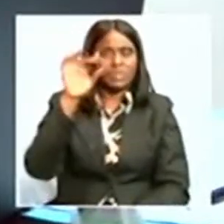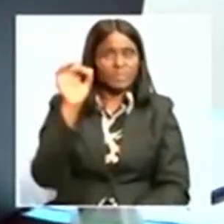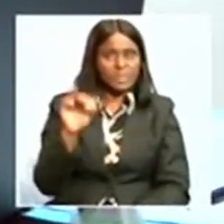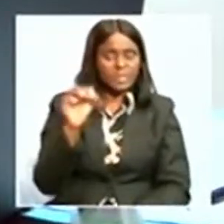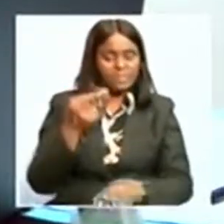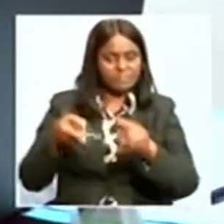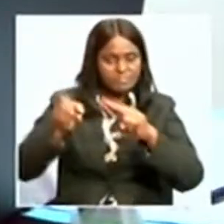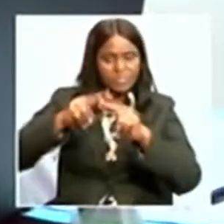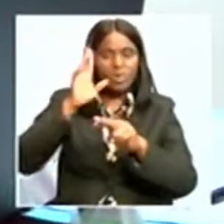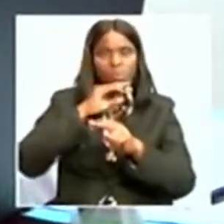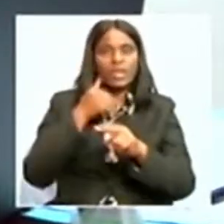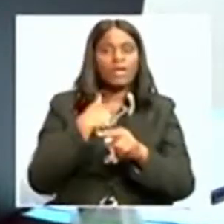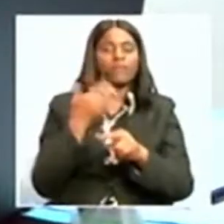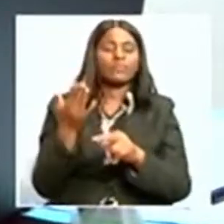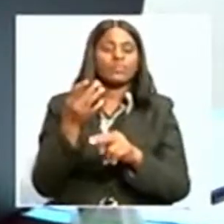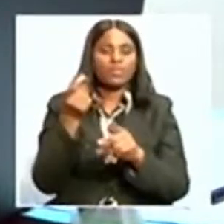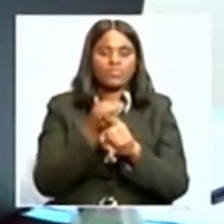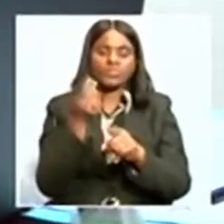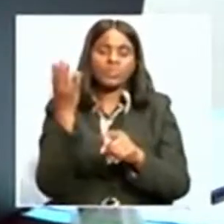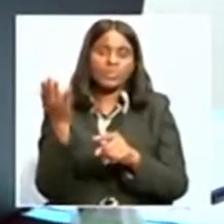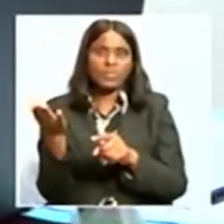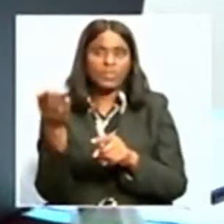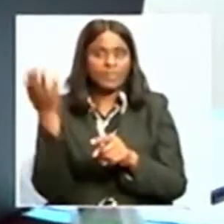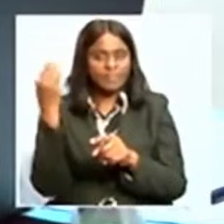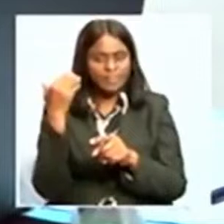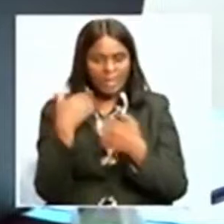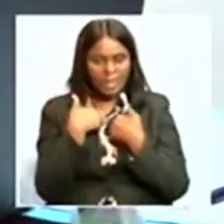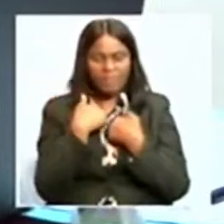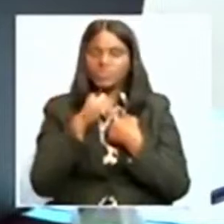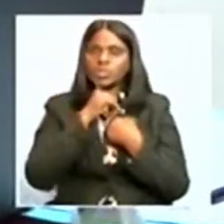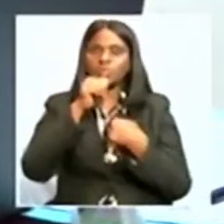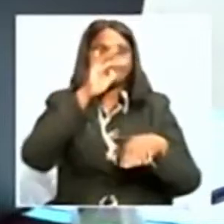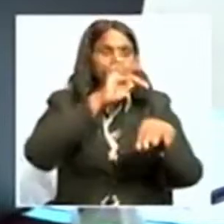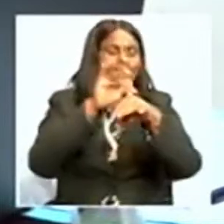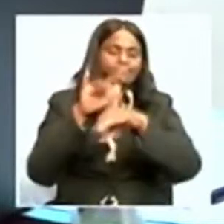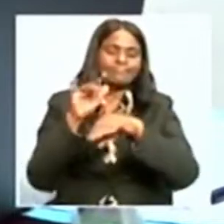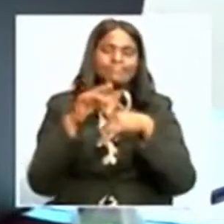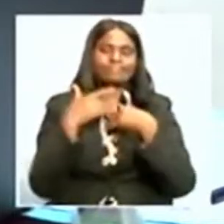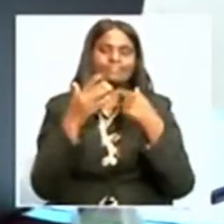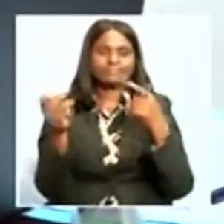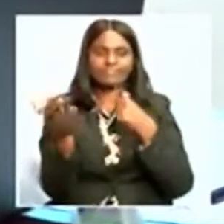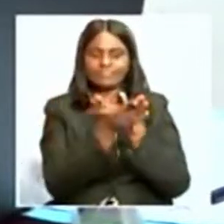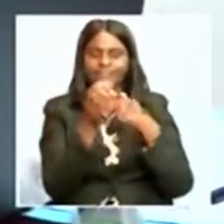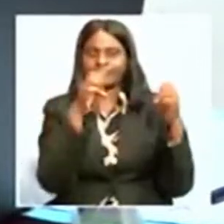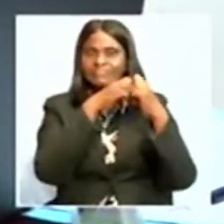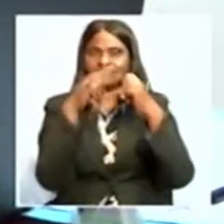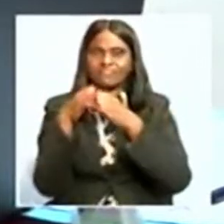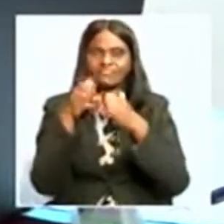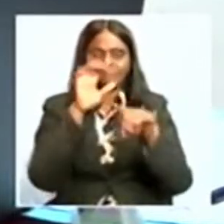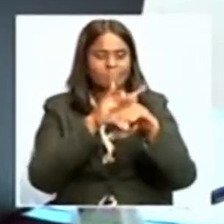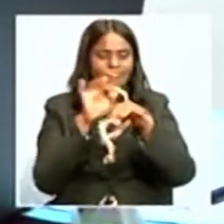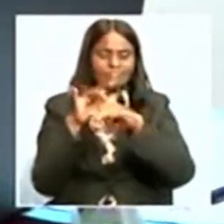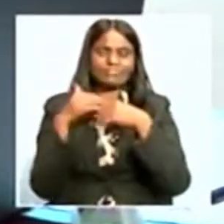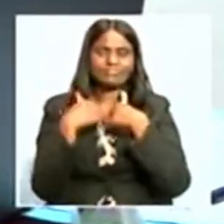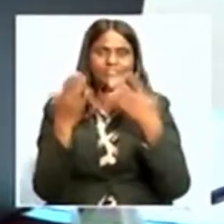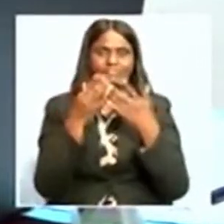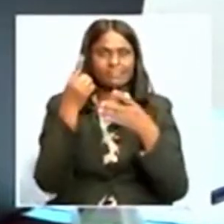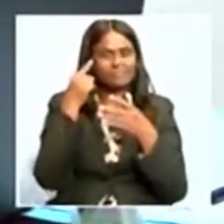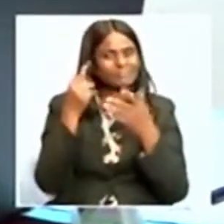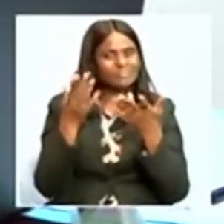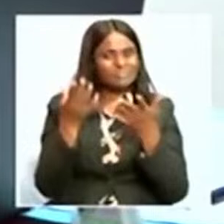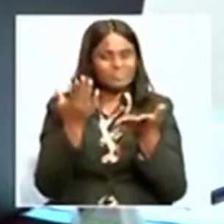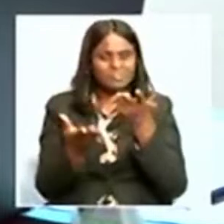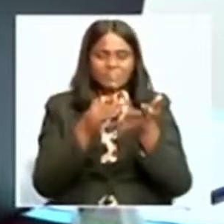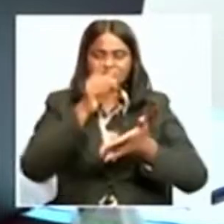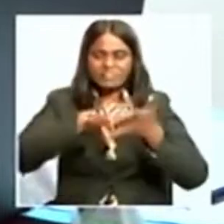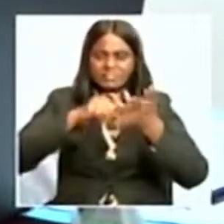hike. And from then, they have not touched these bans for tax